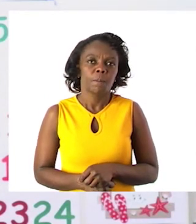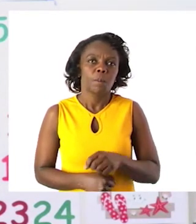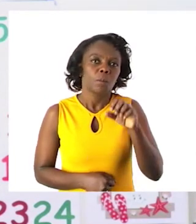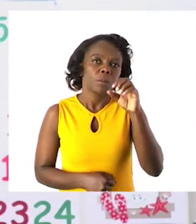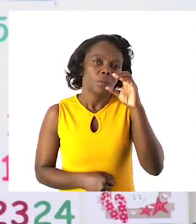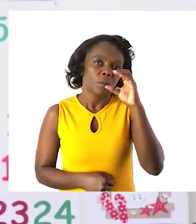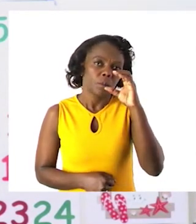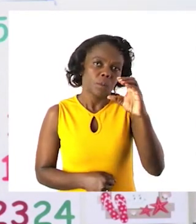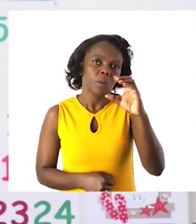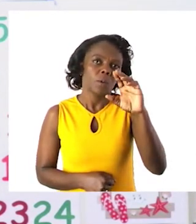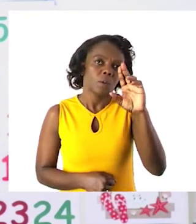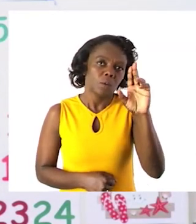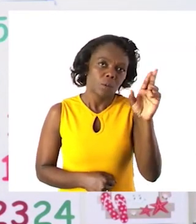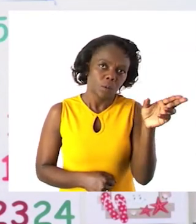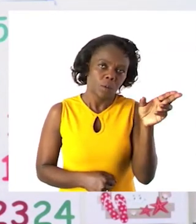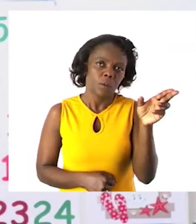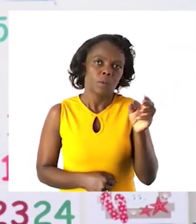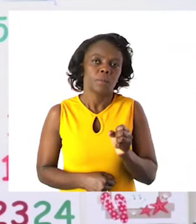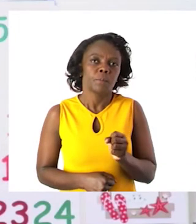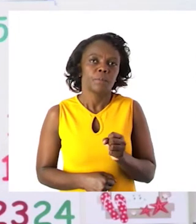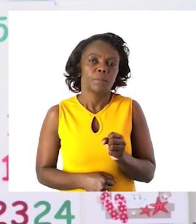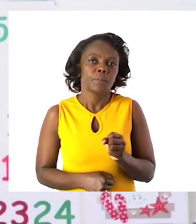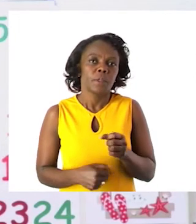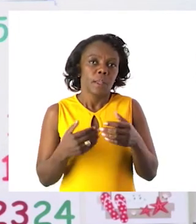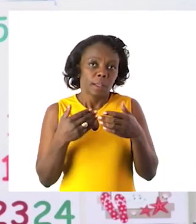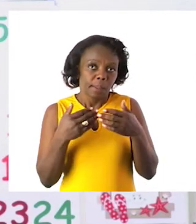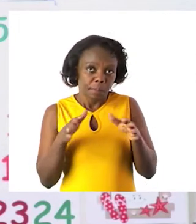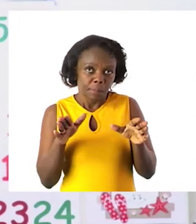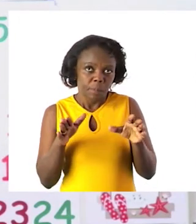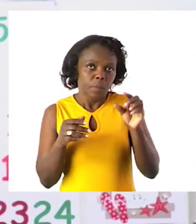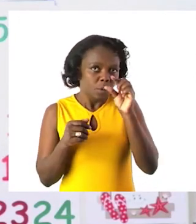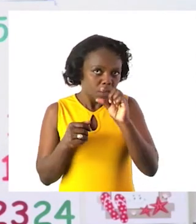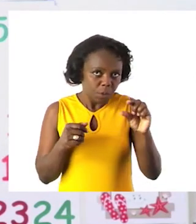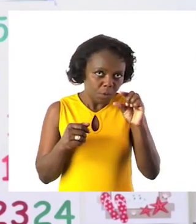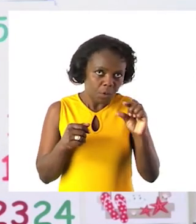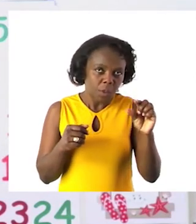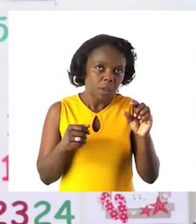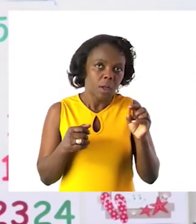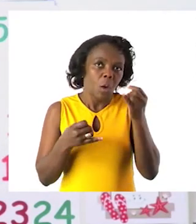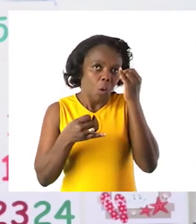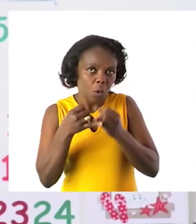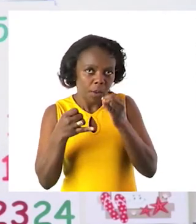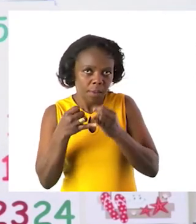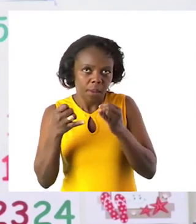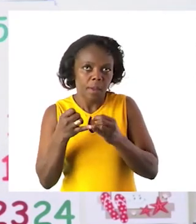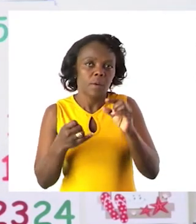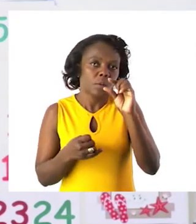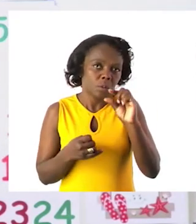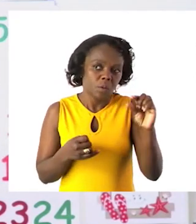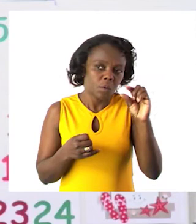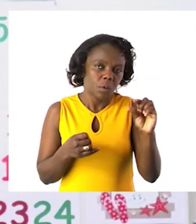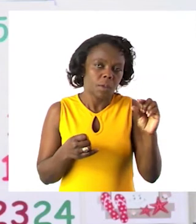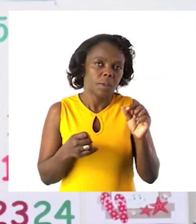and the ch, they can come at the beginning of the word or at the end of the